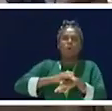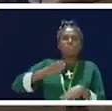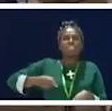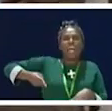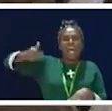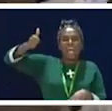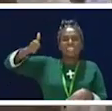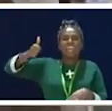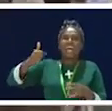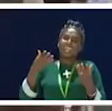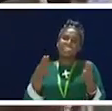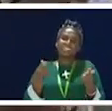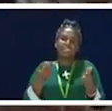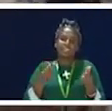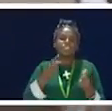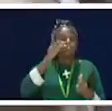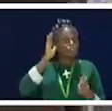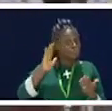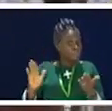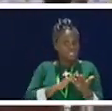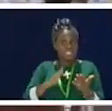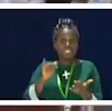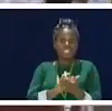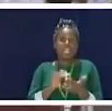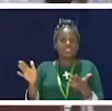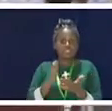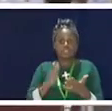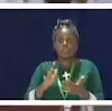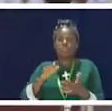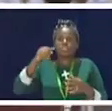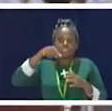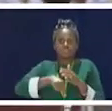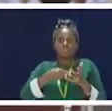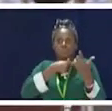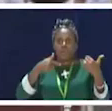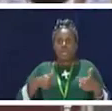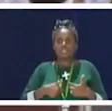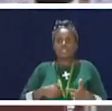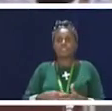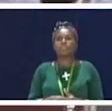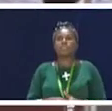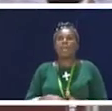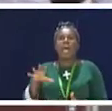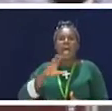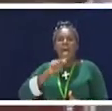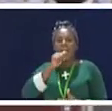that song wholeheartedly. That is a hand that can take a man from a dark hill